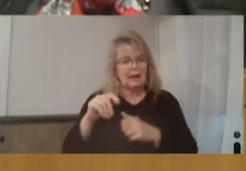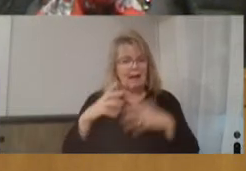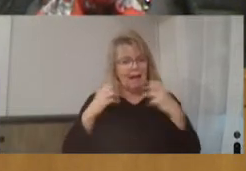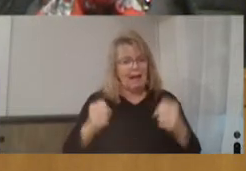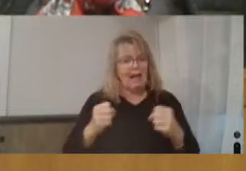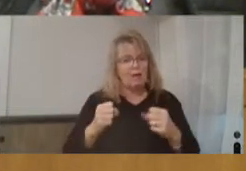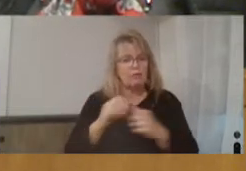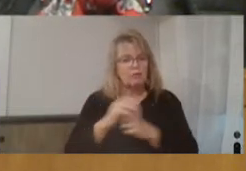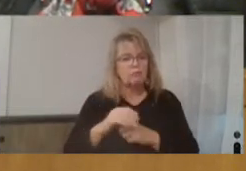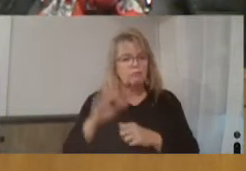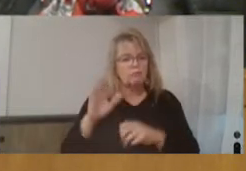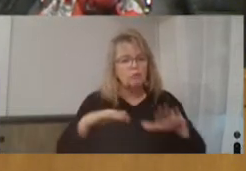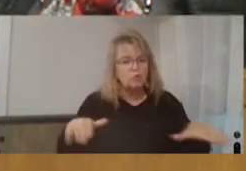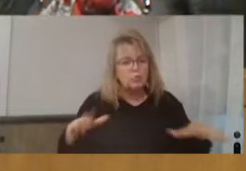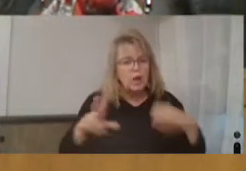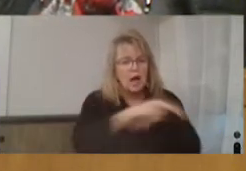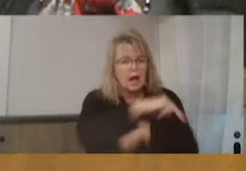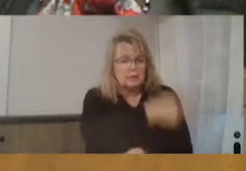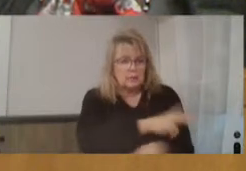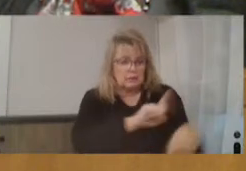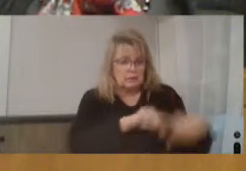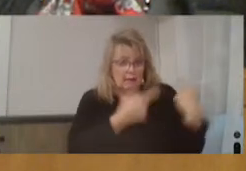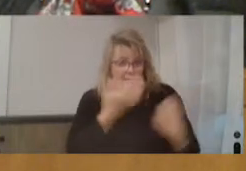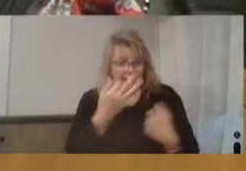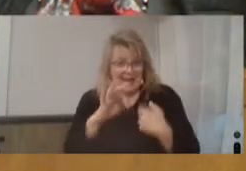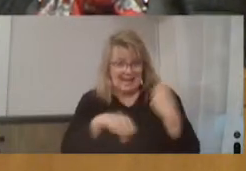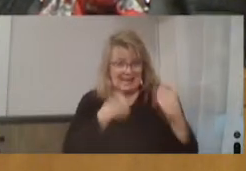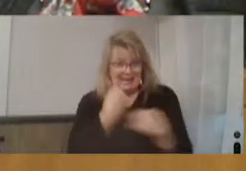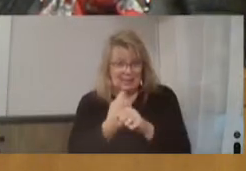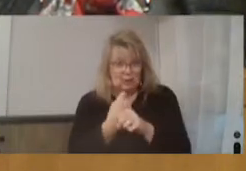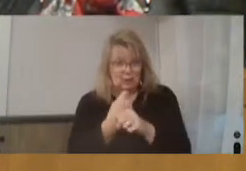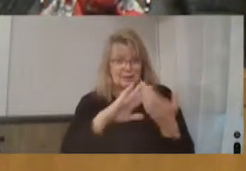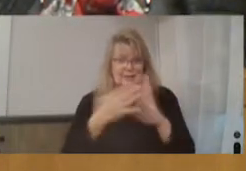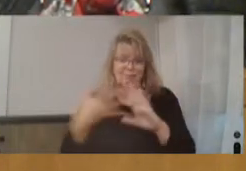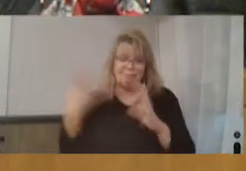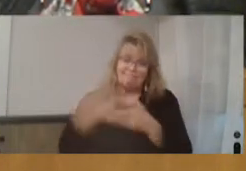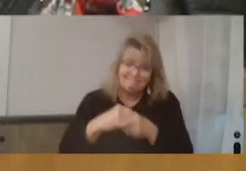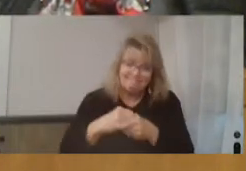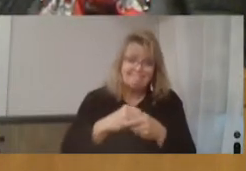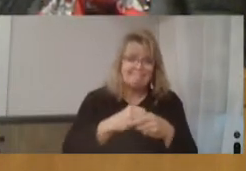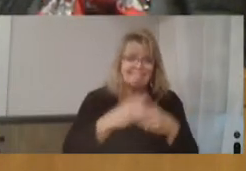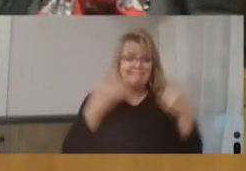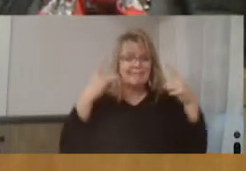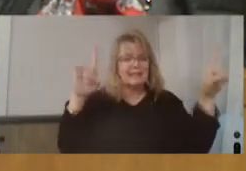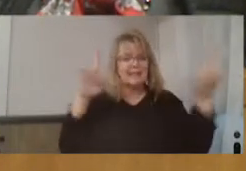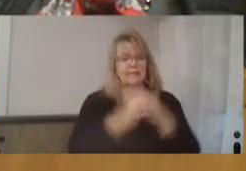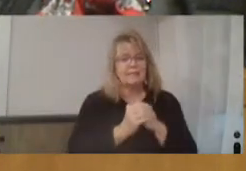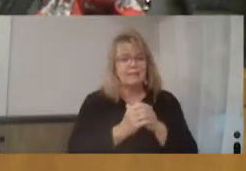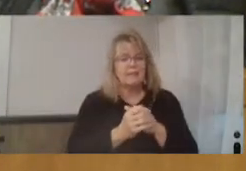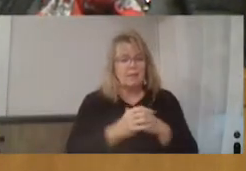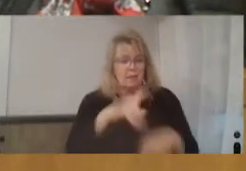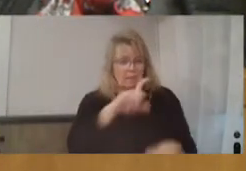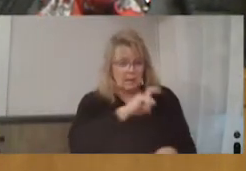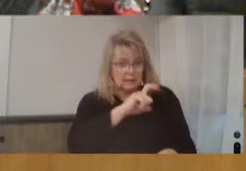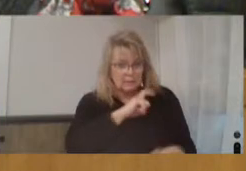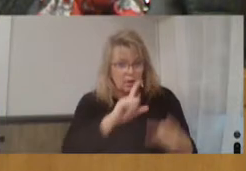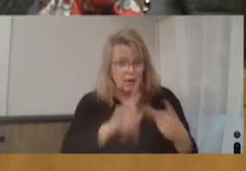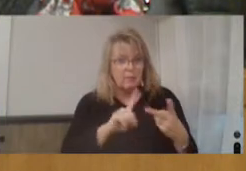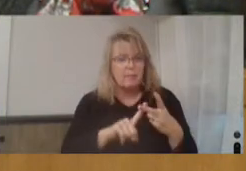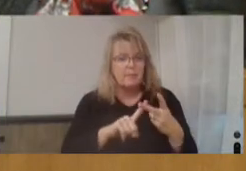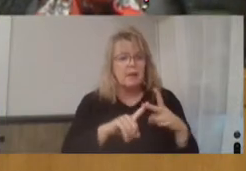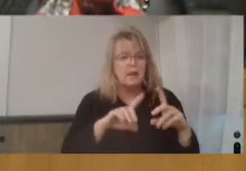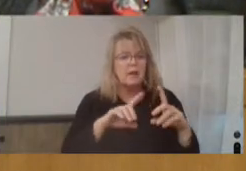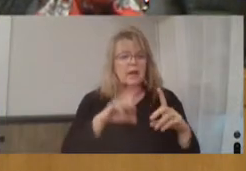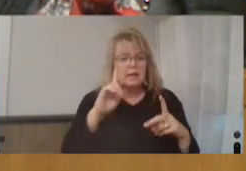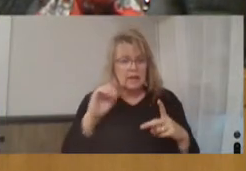After 19 years, the city has played a big part of our success, from the Charlotte-Mecklenburg Police Department to the Department of